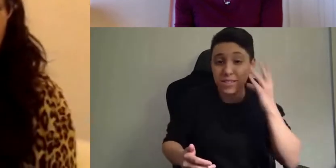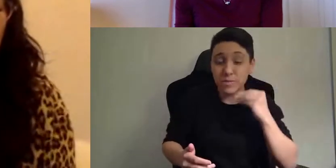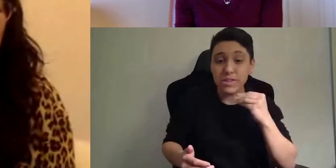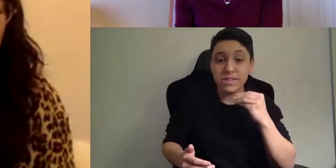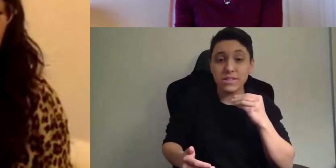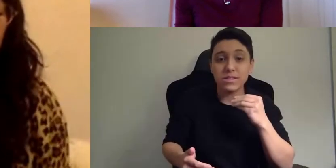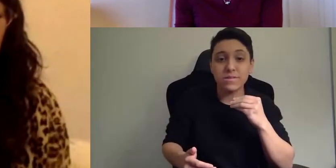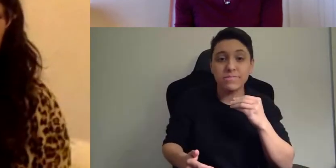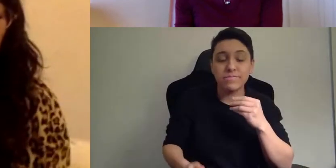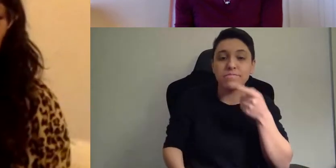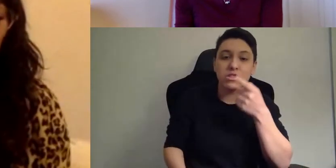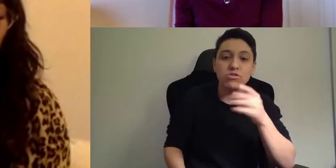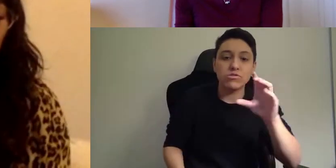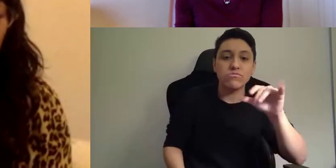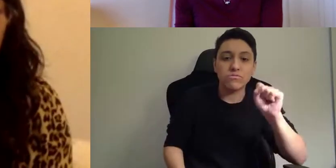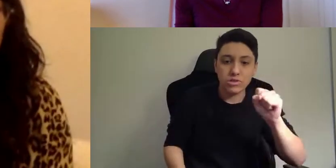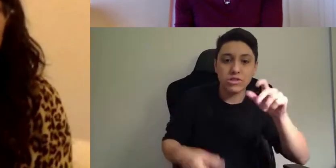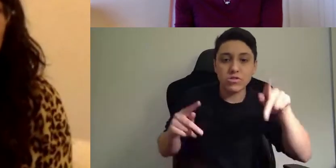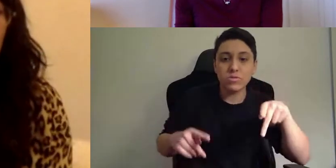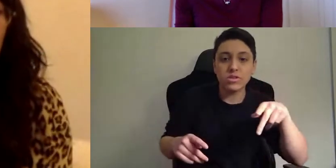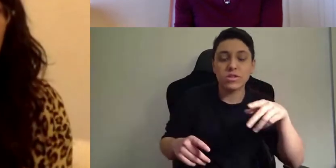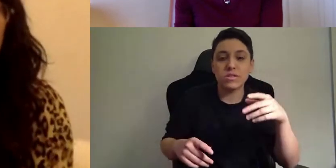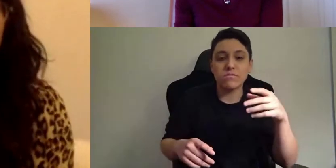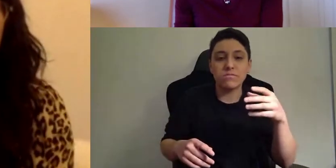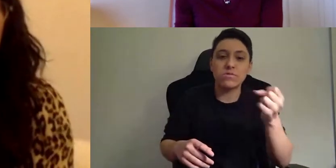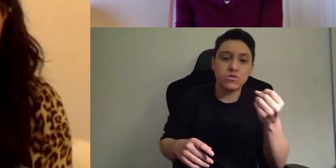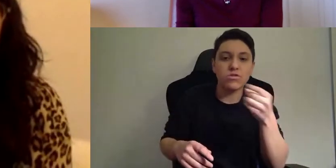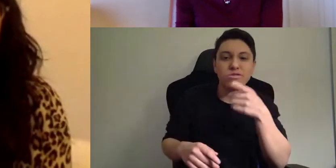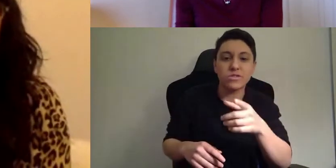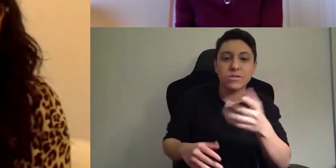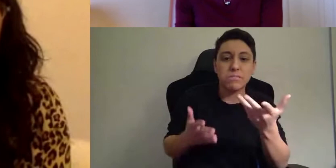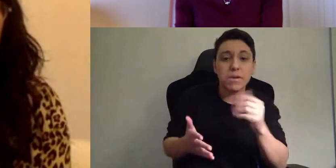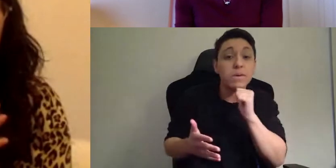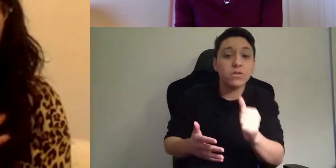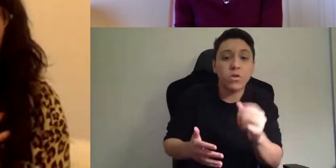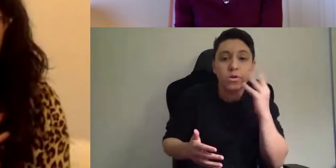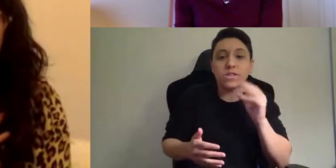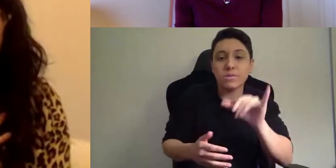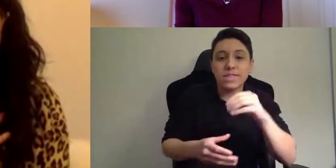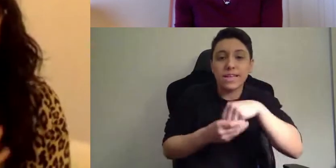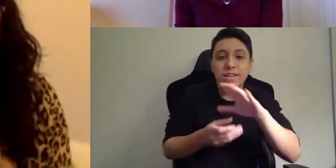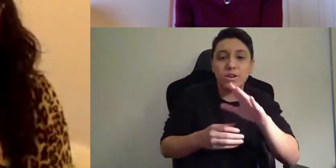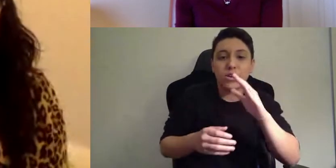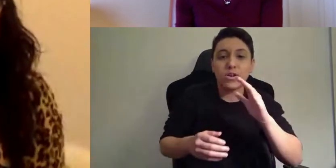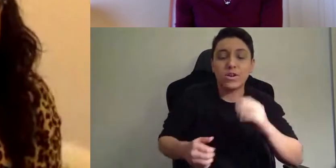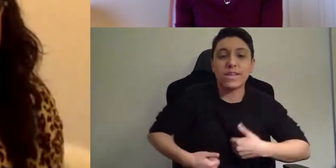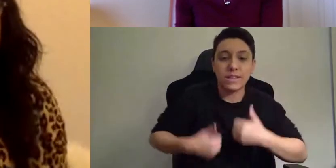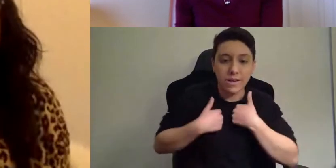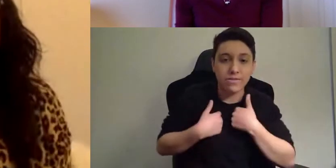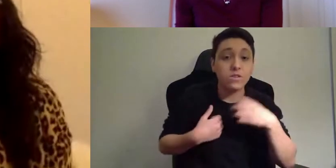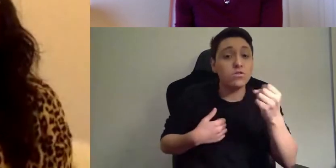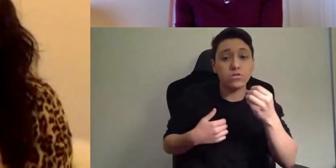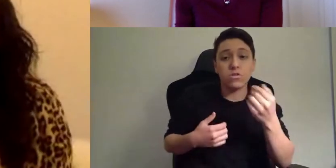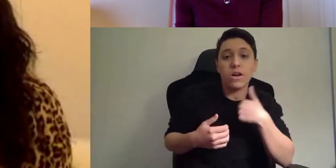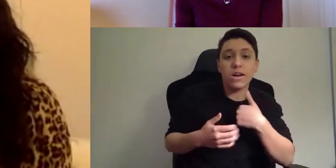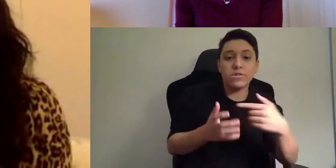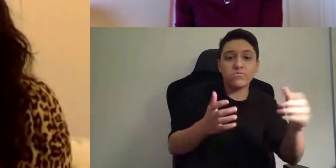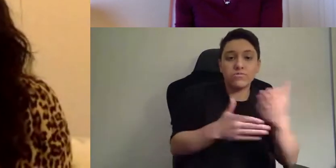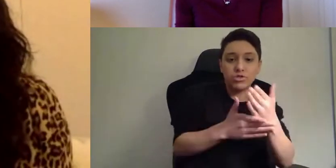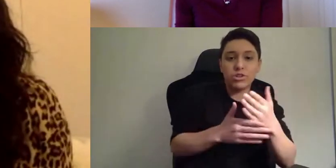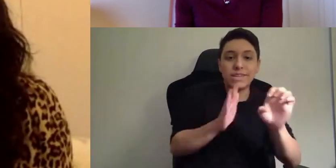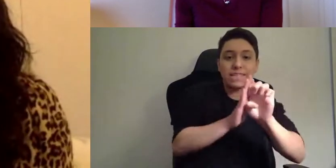people might not experience in their role. So I just gave you like a very real example from my own experience about